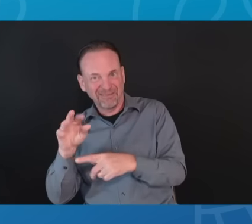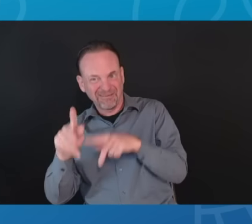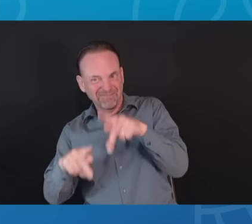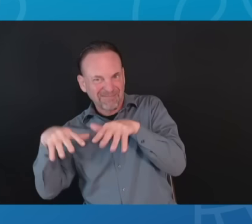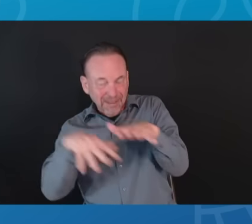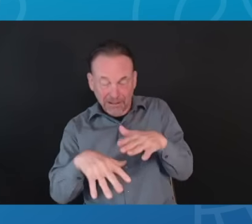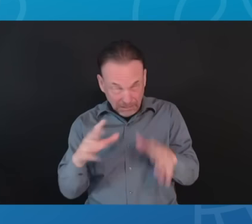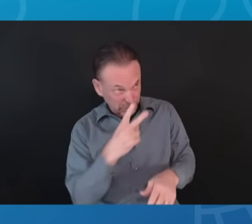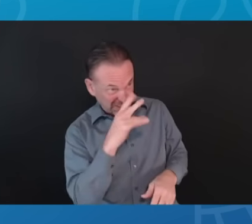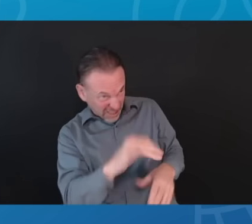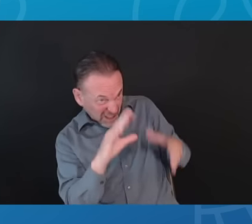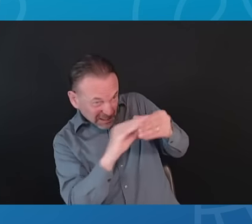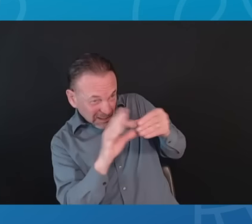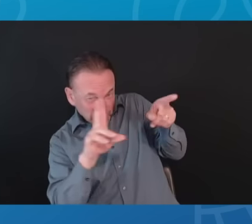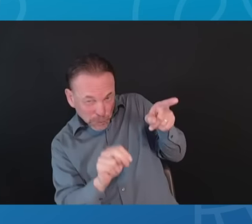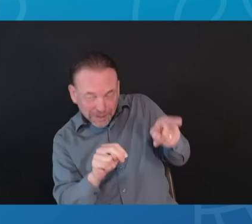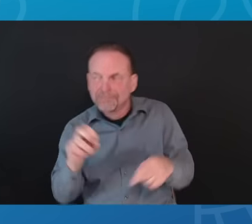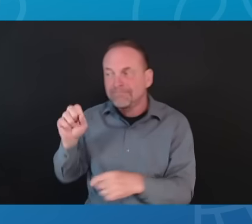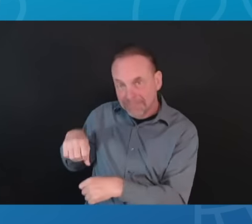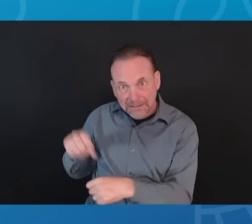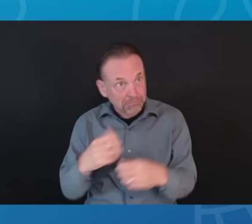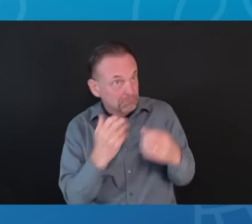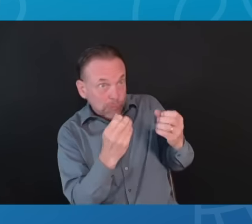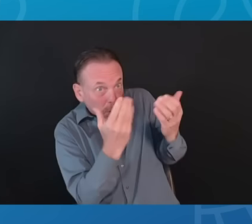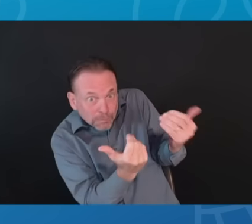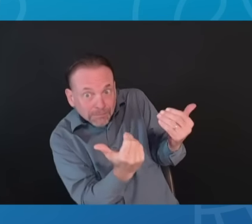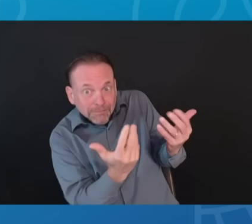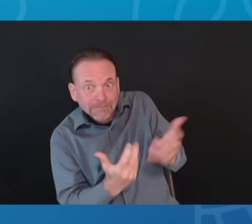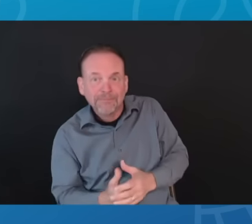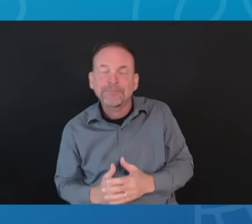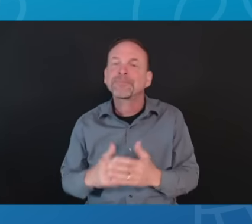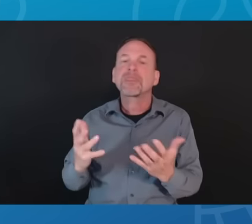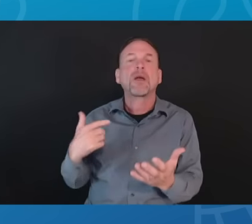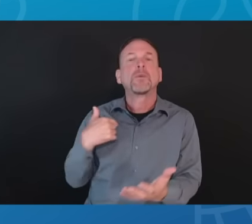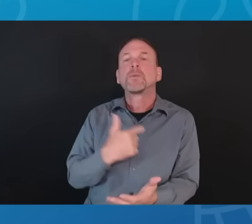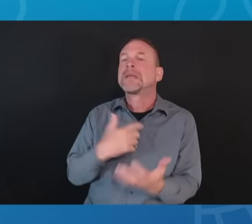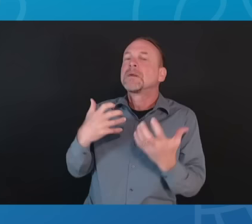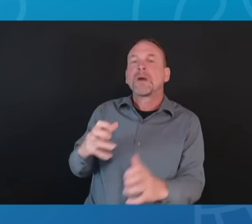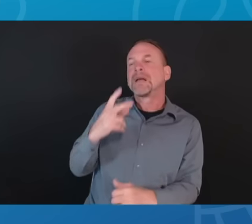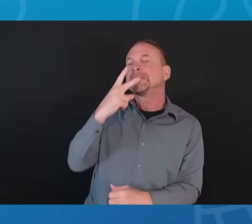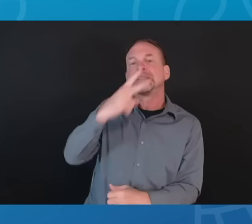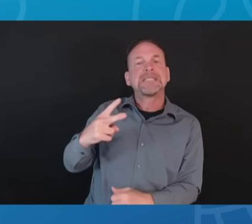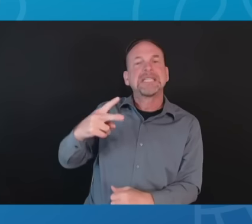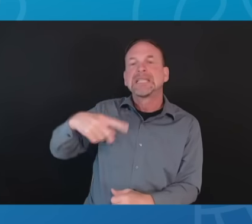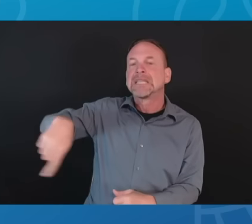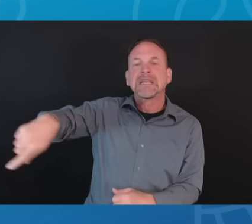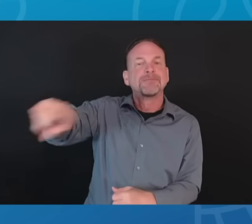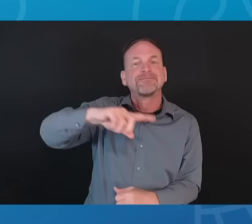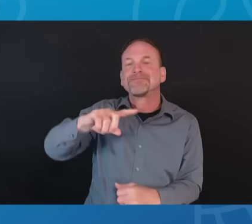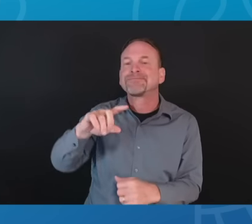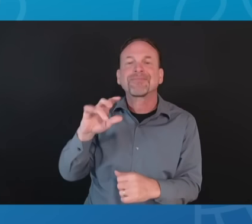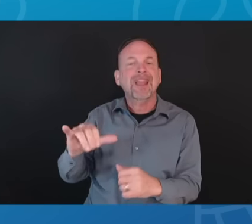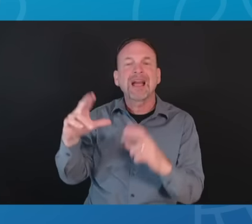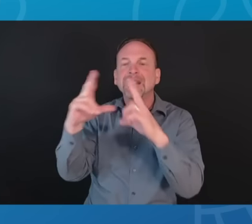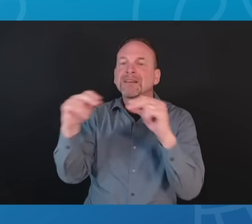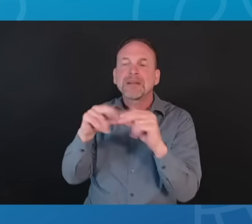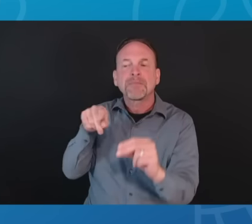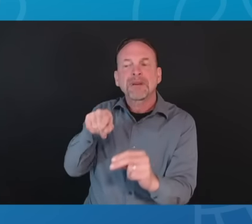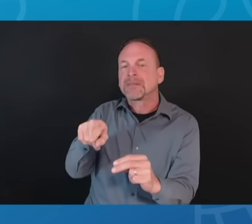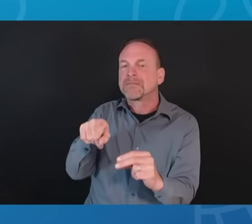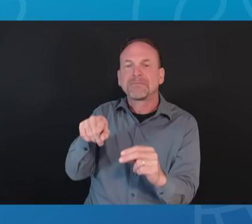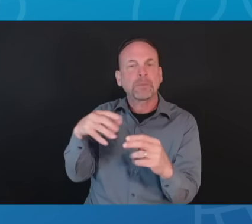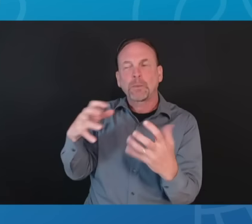see UNIFIL forces put in danger in any way. UNIFIL forces play an important role in establishing